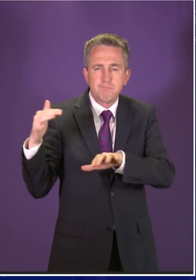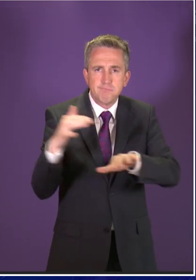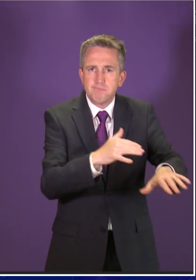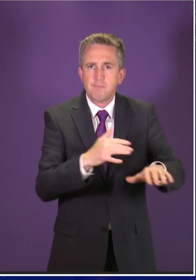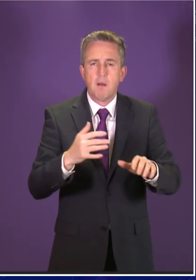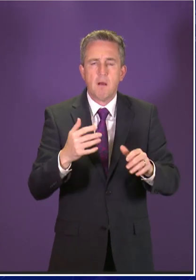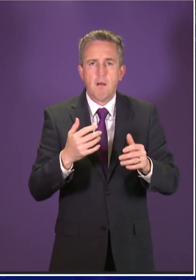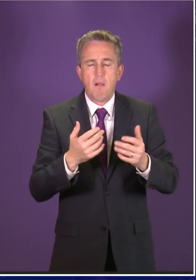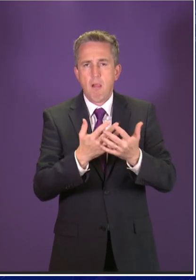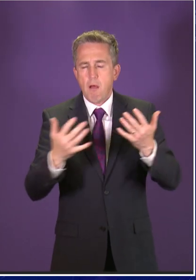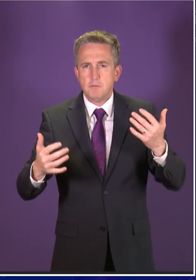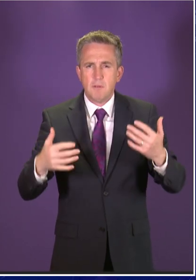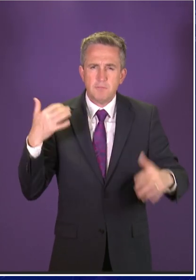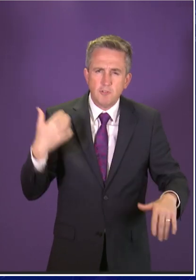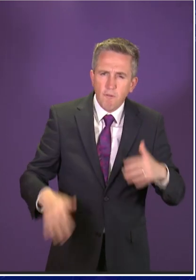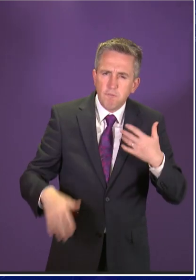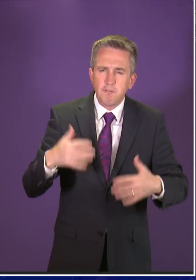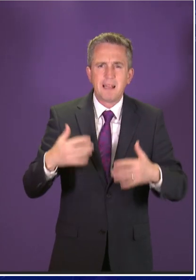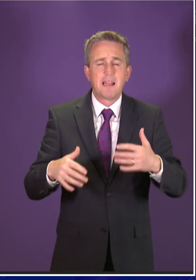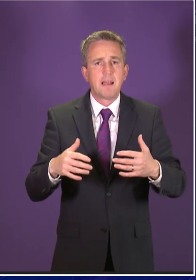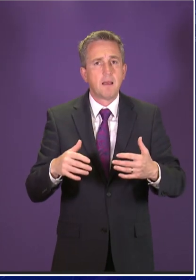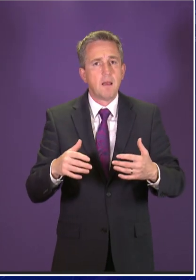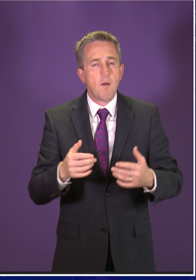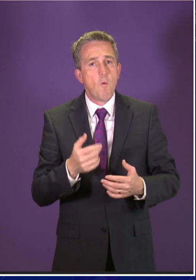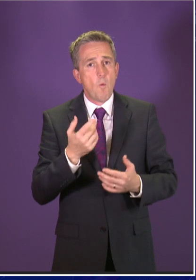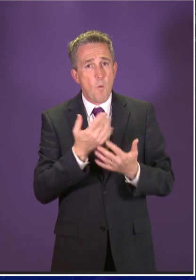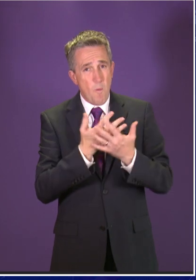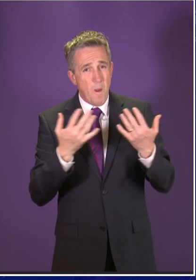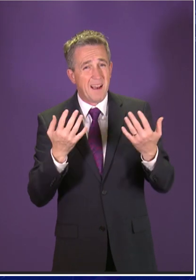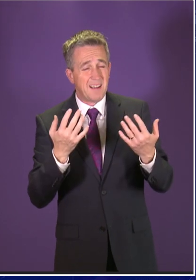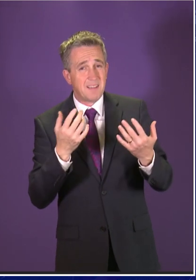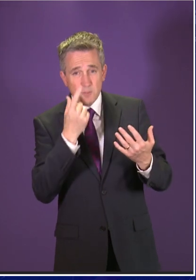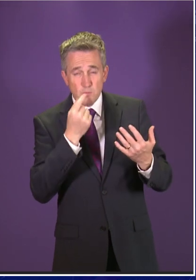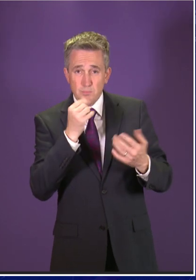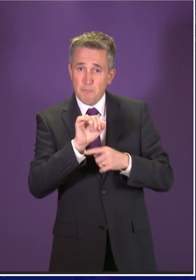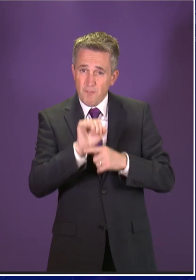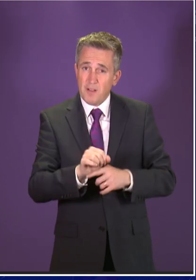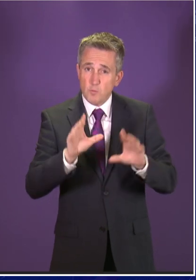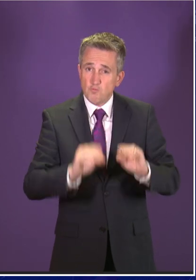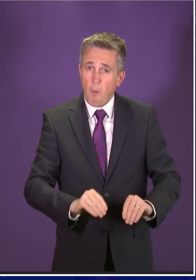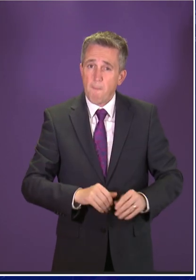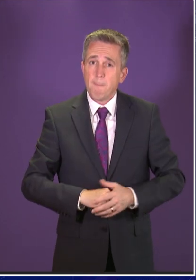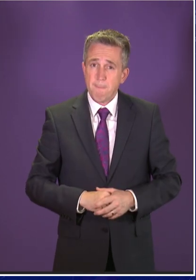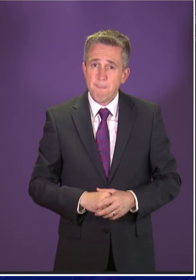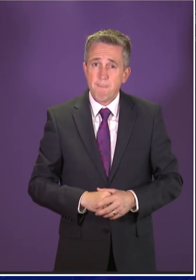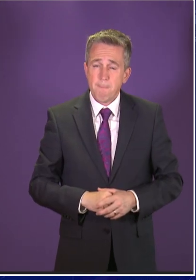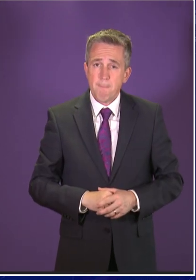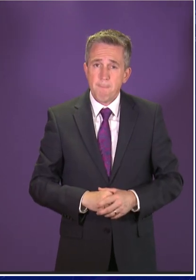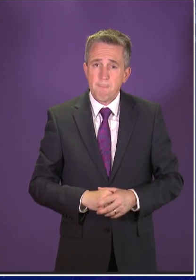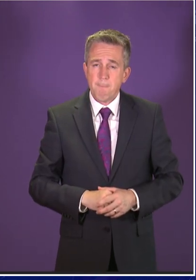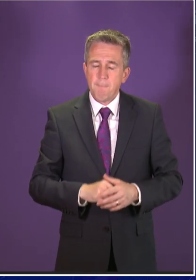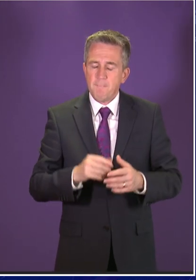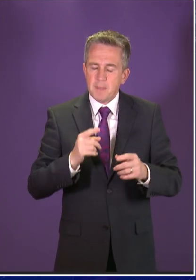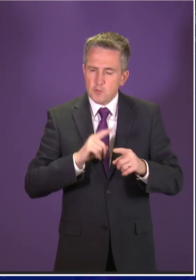dimensions, of large-scale suffering from preventable and treatable disease. In searching for some words that grasp